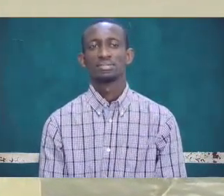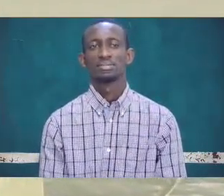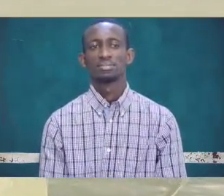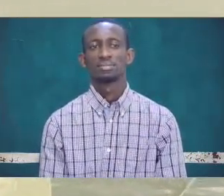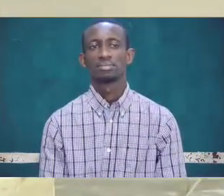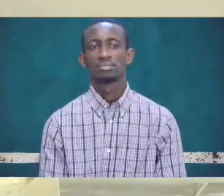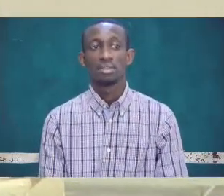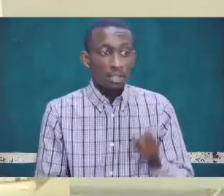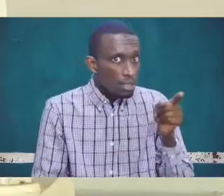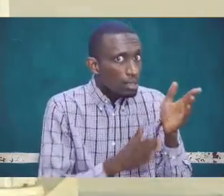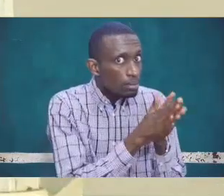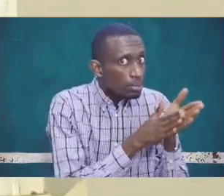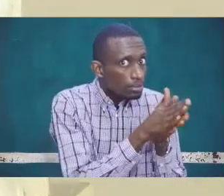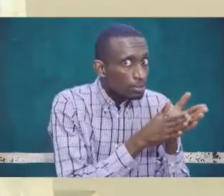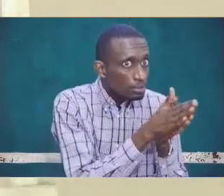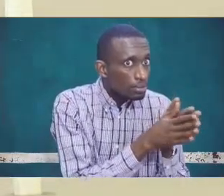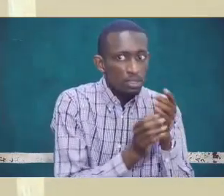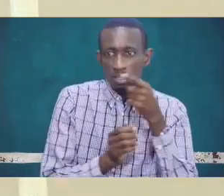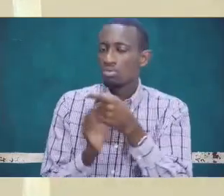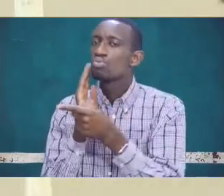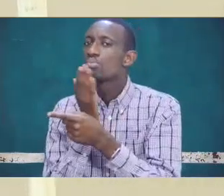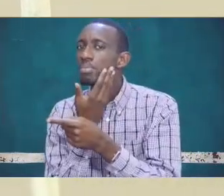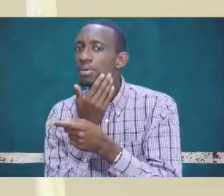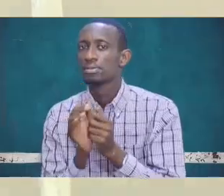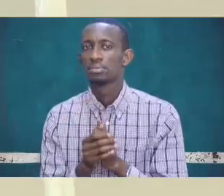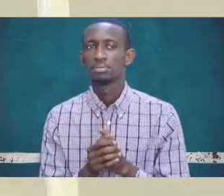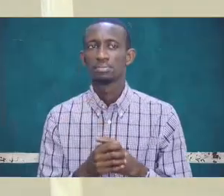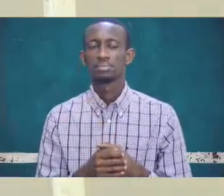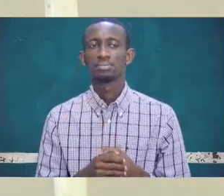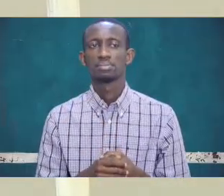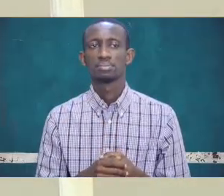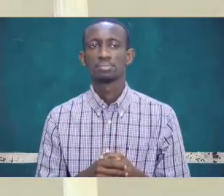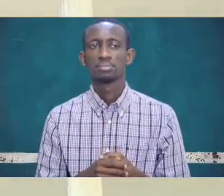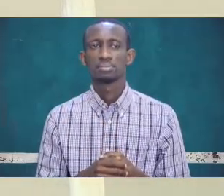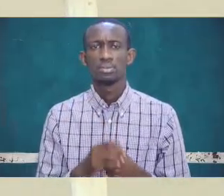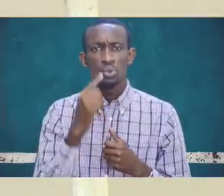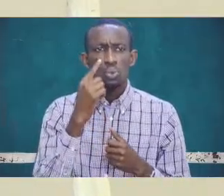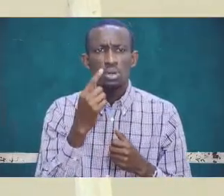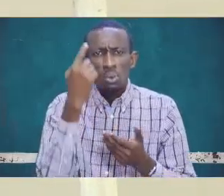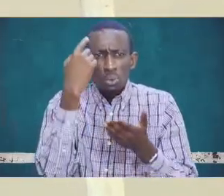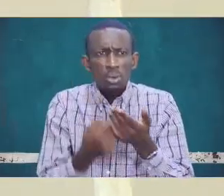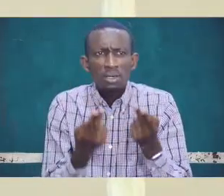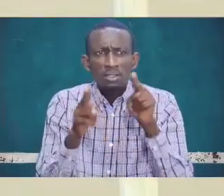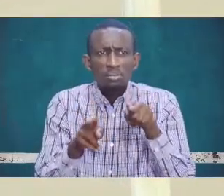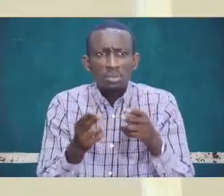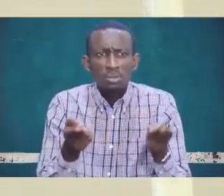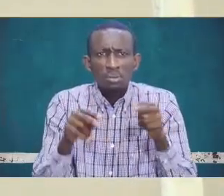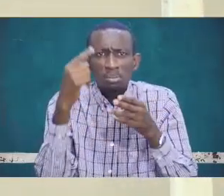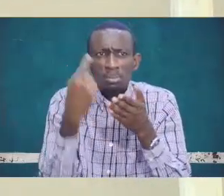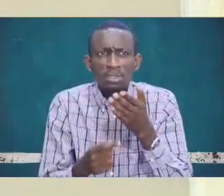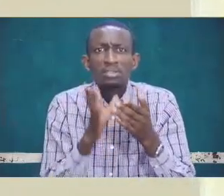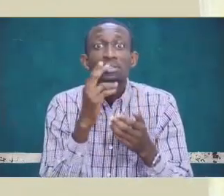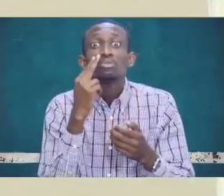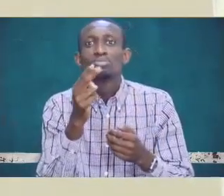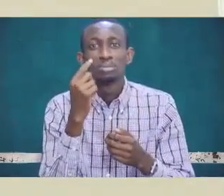So this is the oil, and that is the water, which is, see what is happening here. So something special